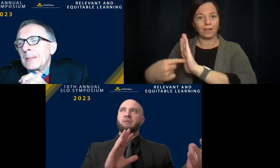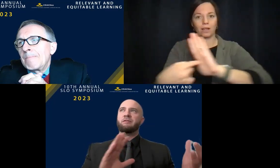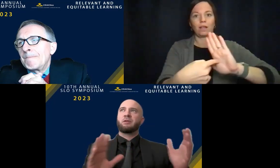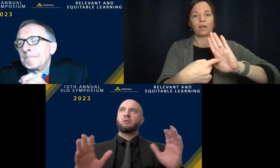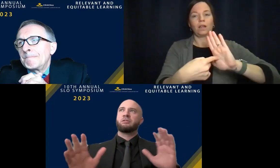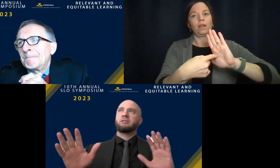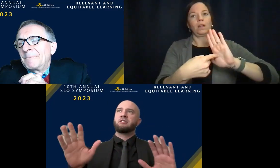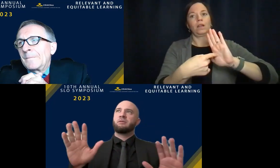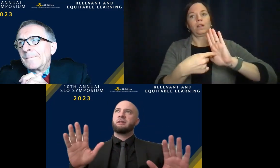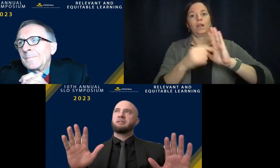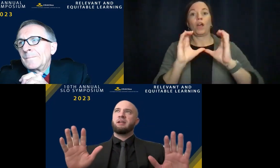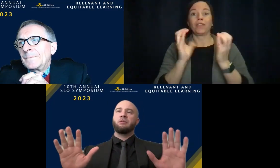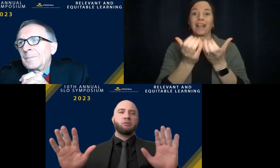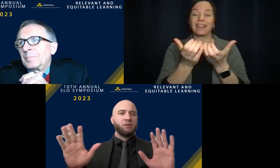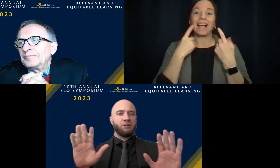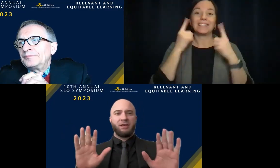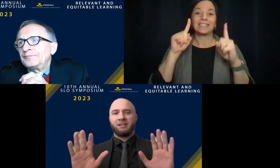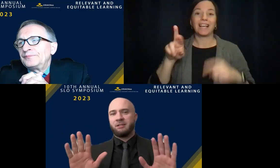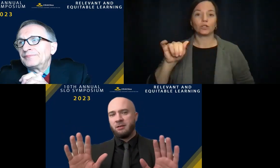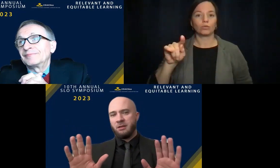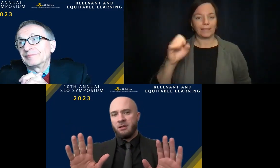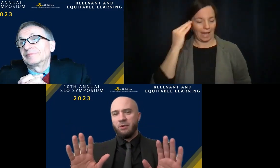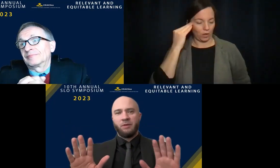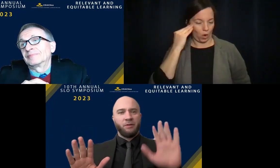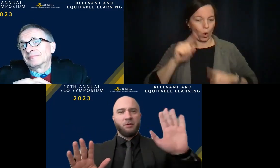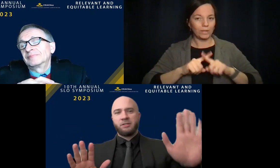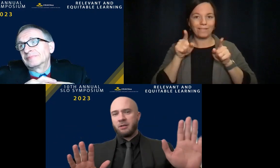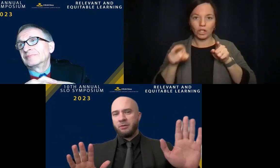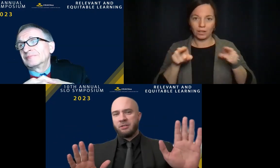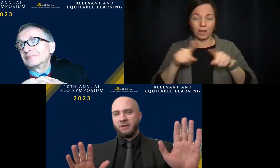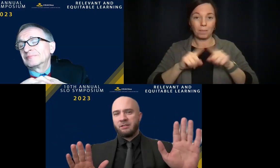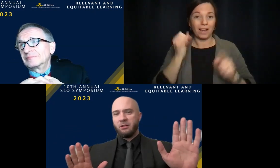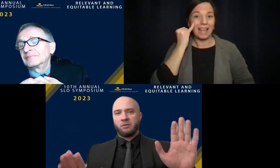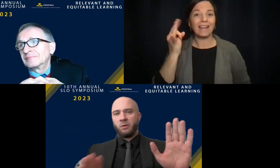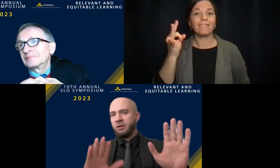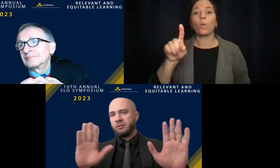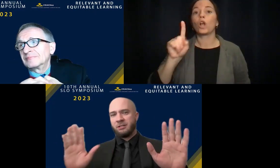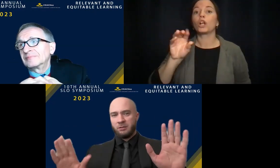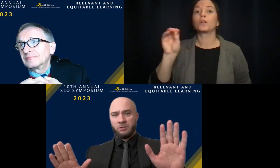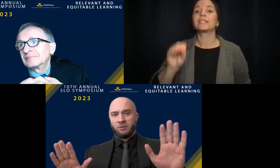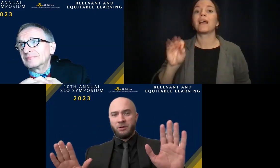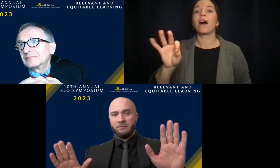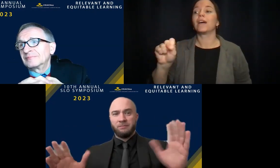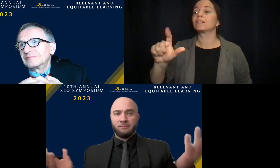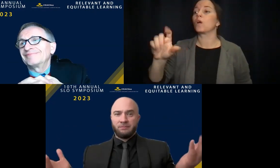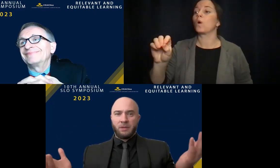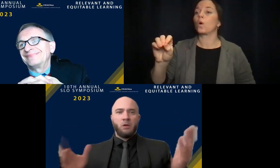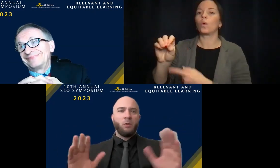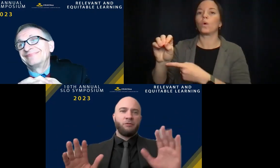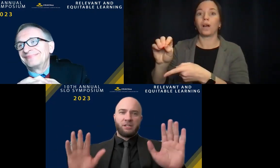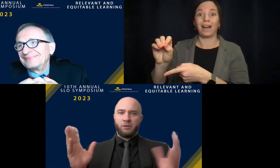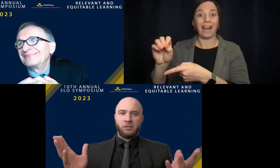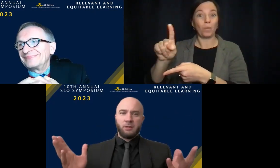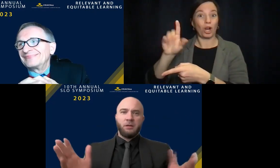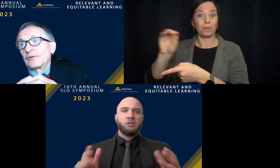how does it reflect on maybe even the course success rates? And I know they're two different things, but if you have 100% completion of the SLOs, why are your success rates so low? Mm-hmm.